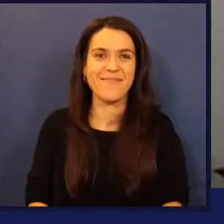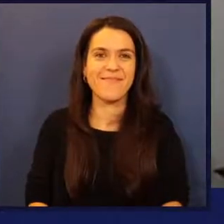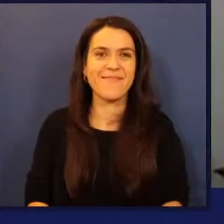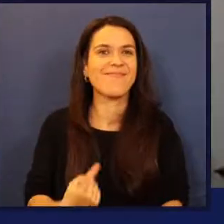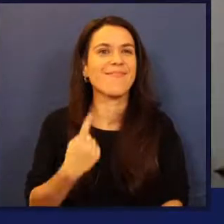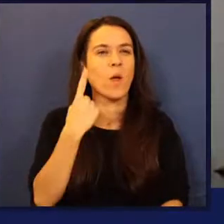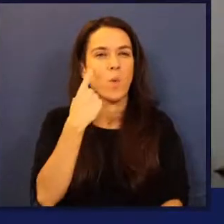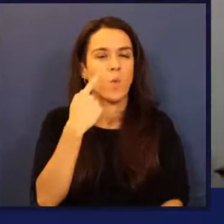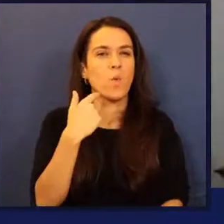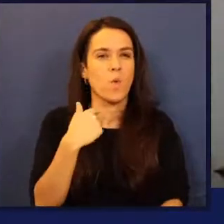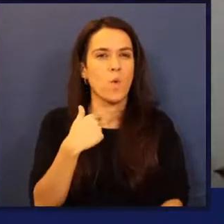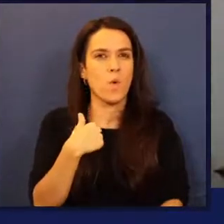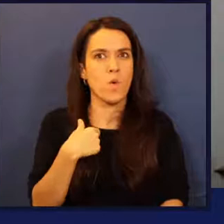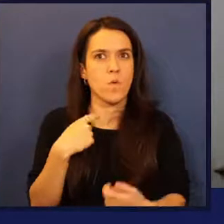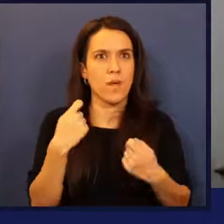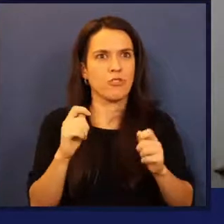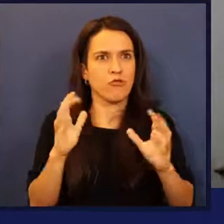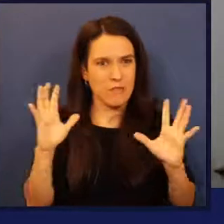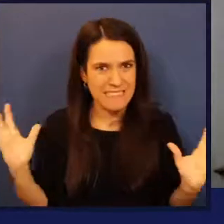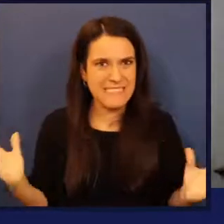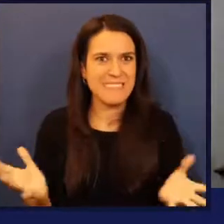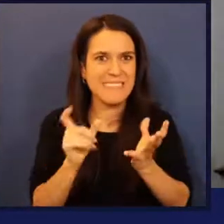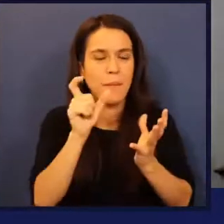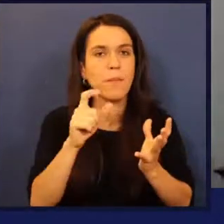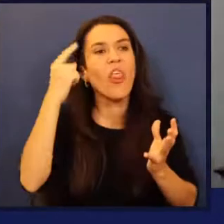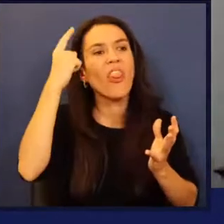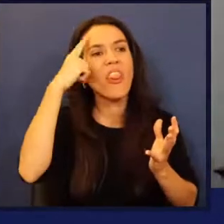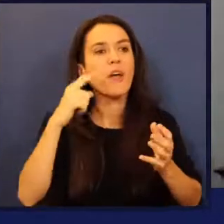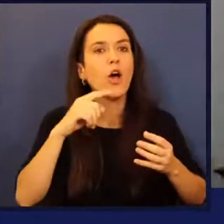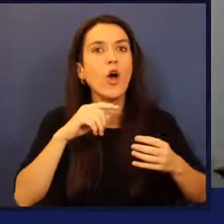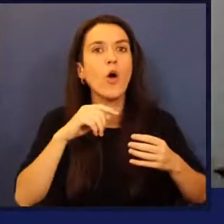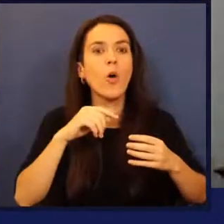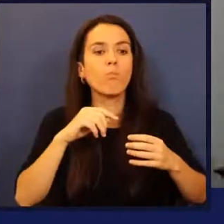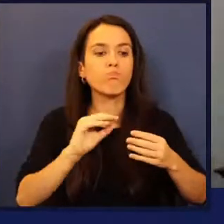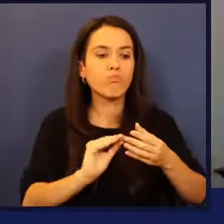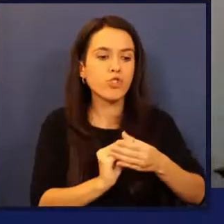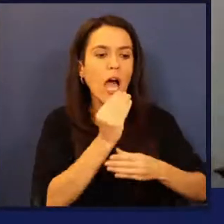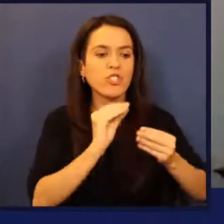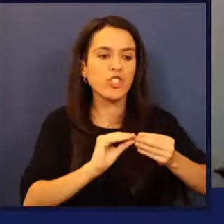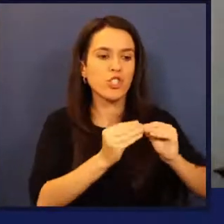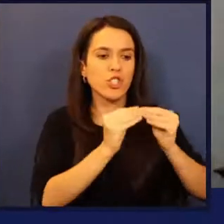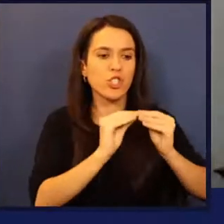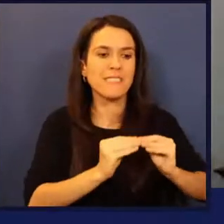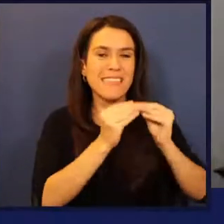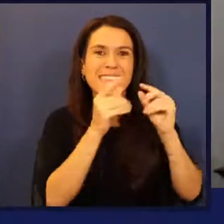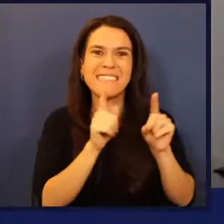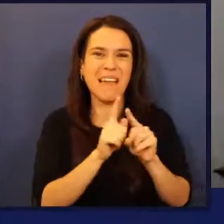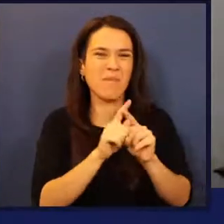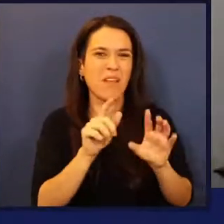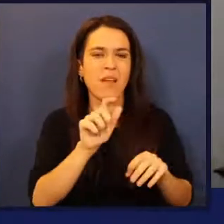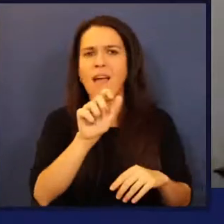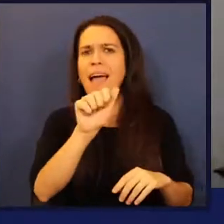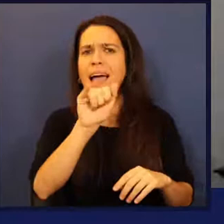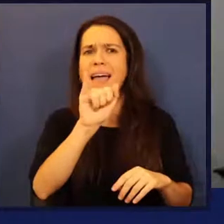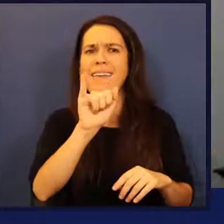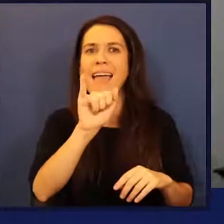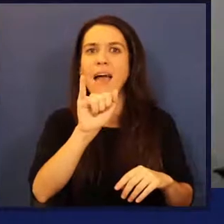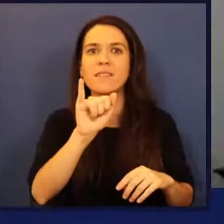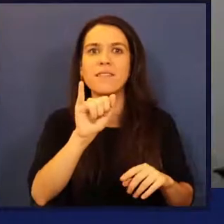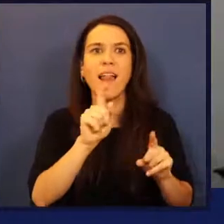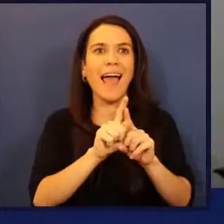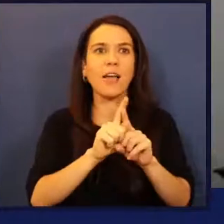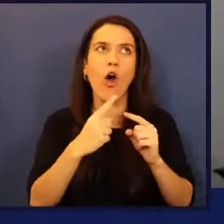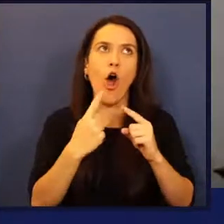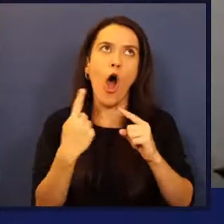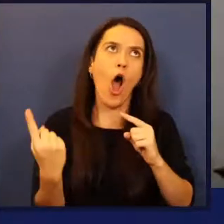encourage organizations is to not think about production in the same way. Like AI is the definition of a perpetual beta.